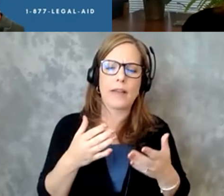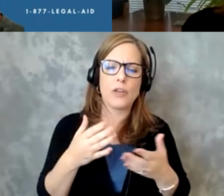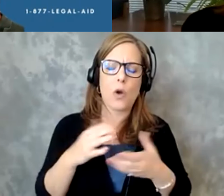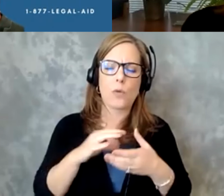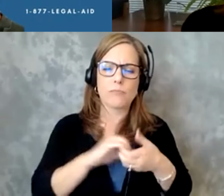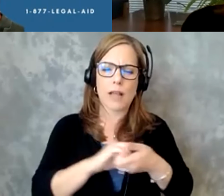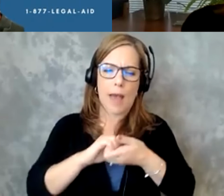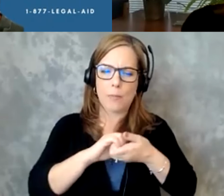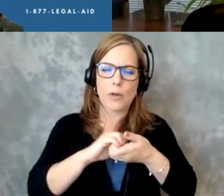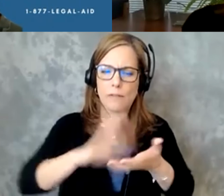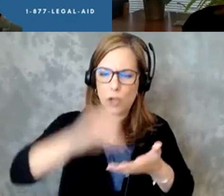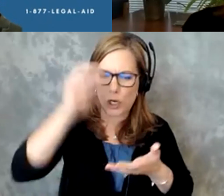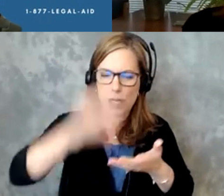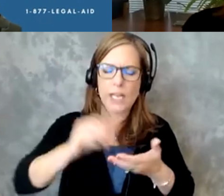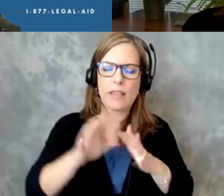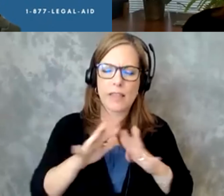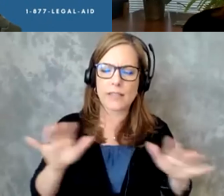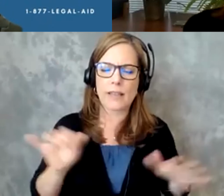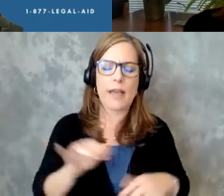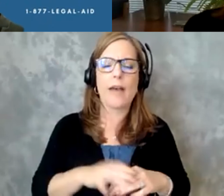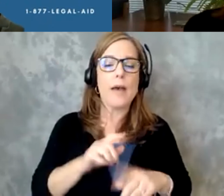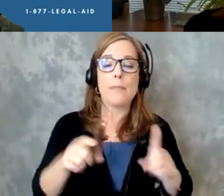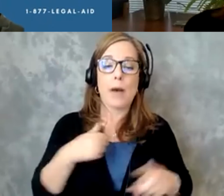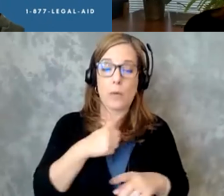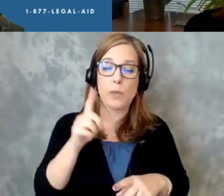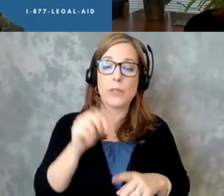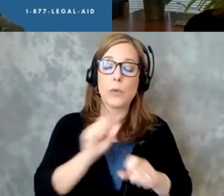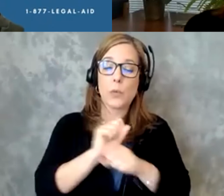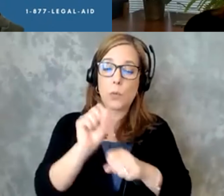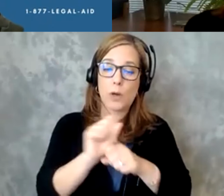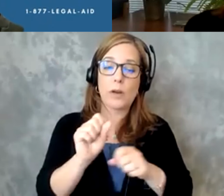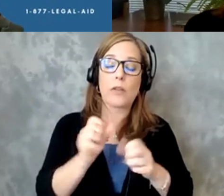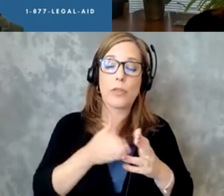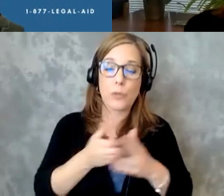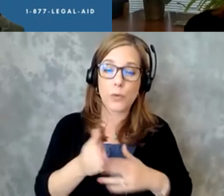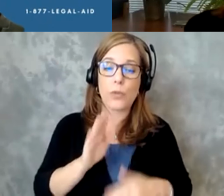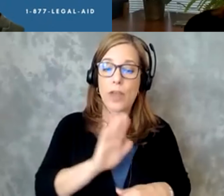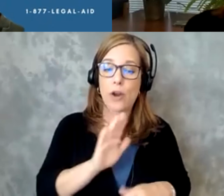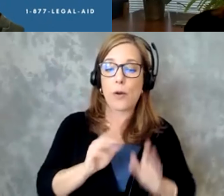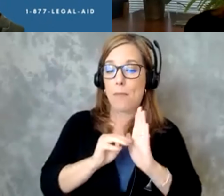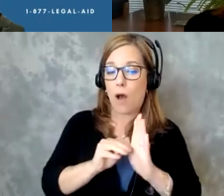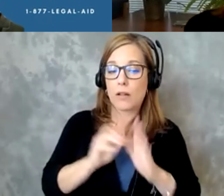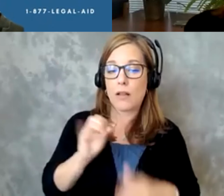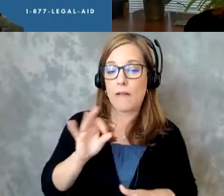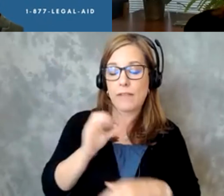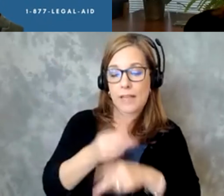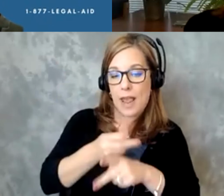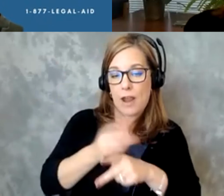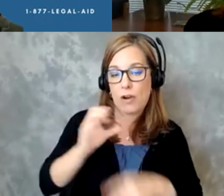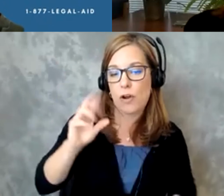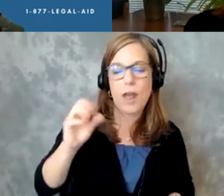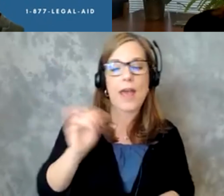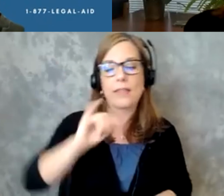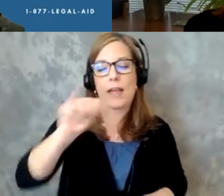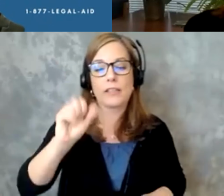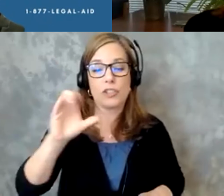do work with them on through their model of care, and are also, as Jack had mentioned, working with them on just kind of monitoring